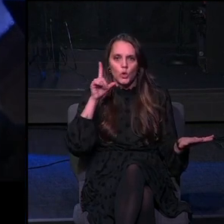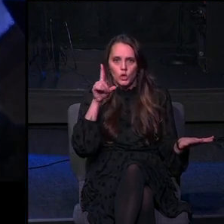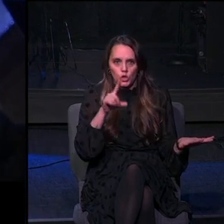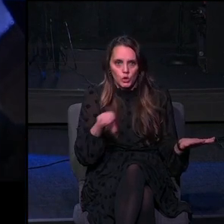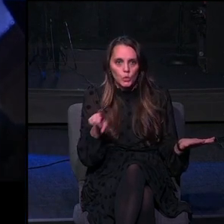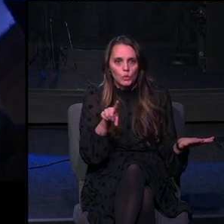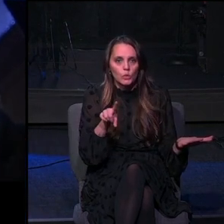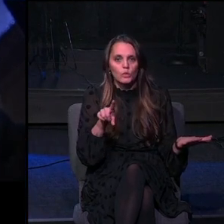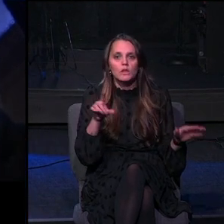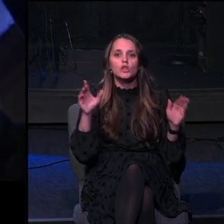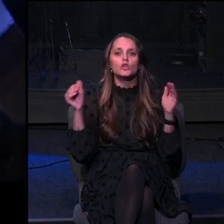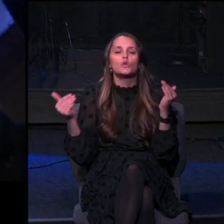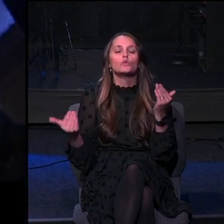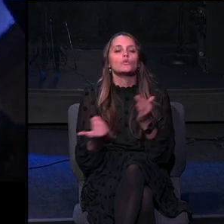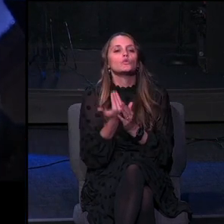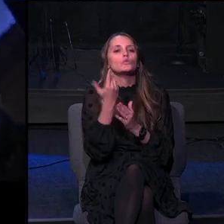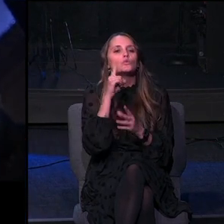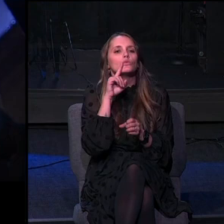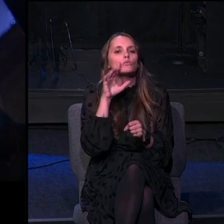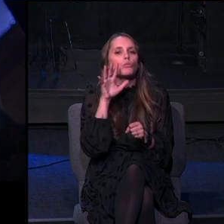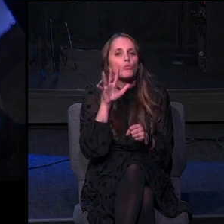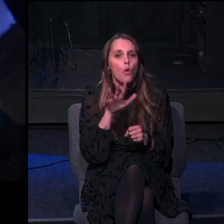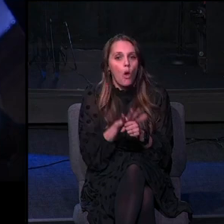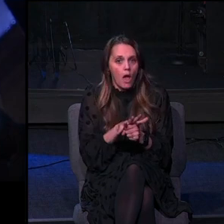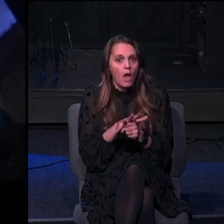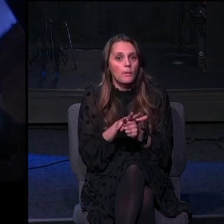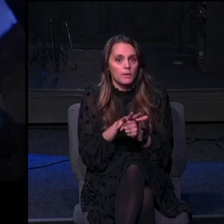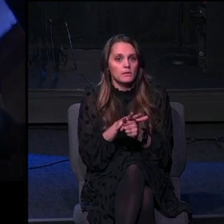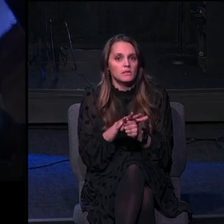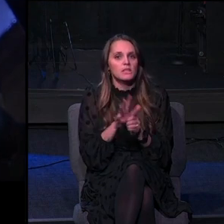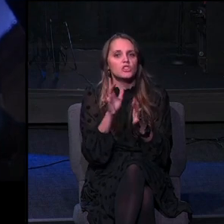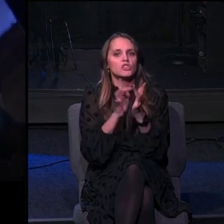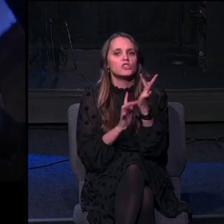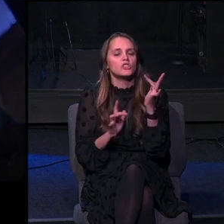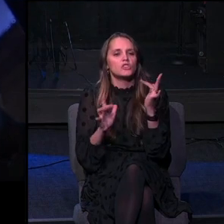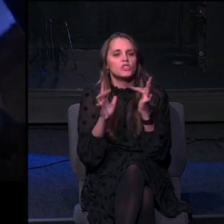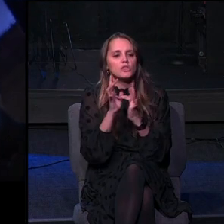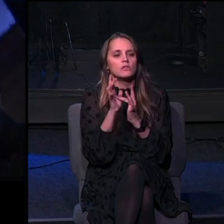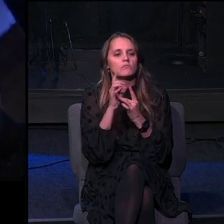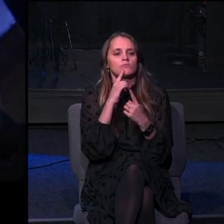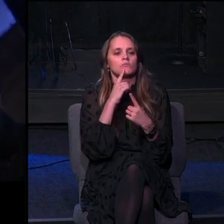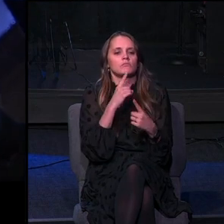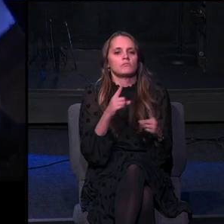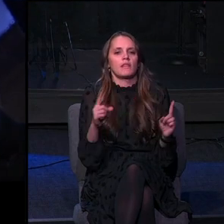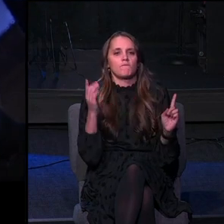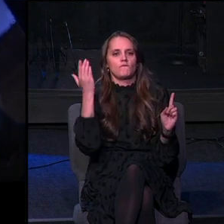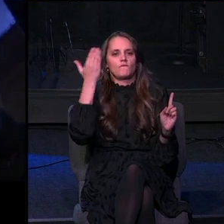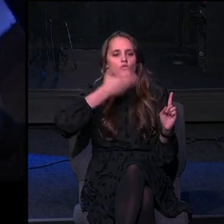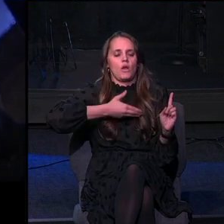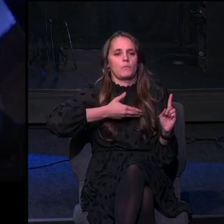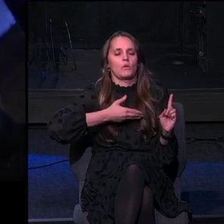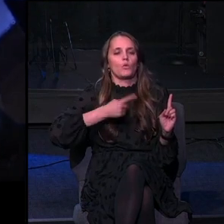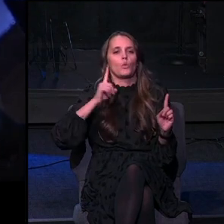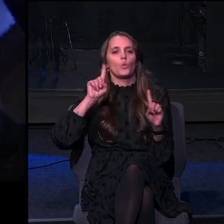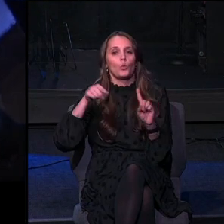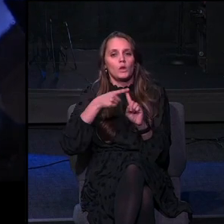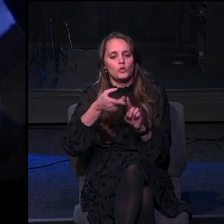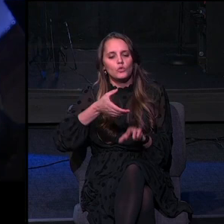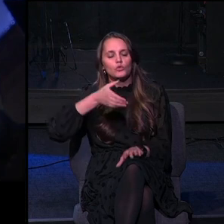new covenant that Jesus was orchestrating right in front of them. He said, when you drink that, I want you to remember